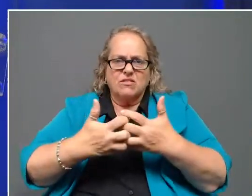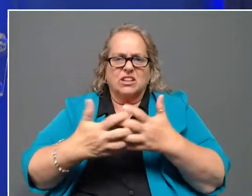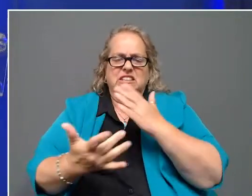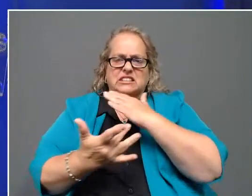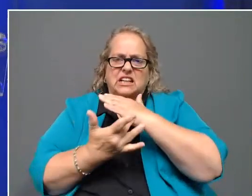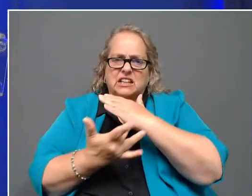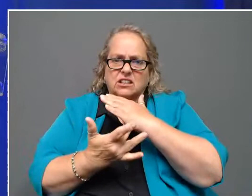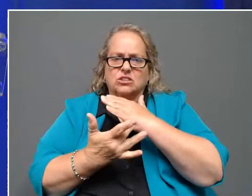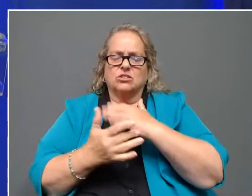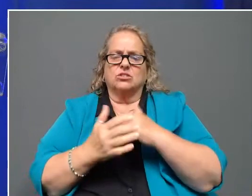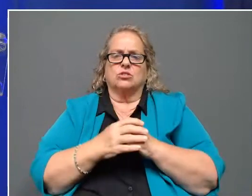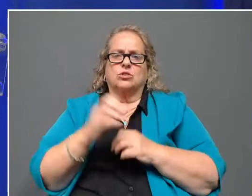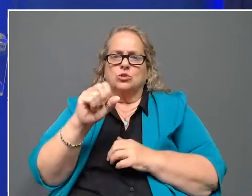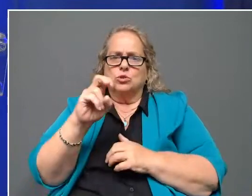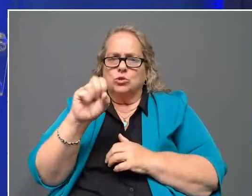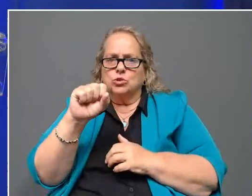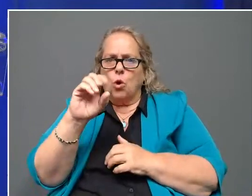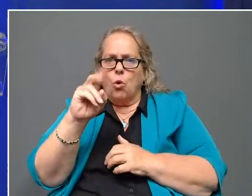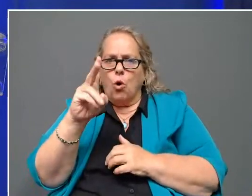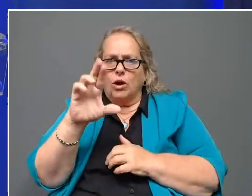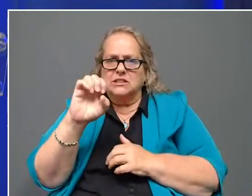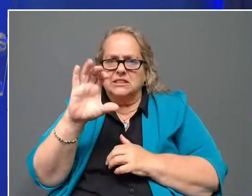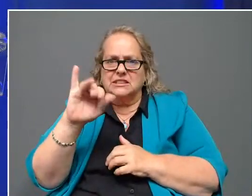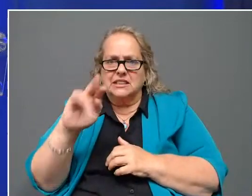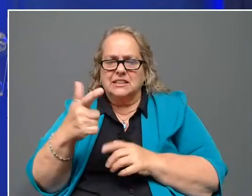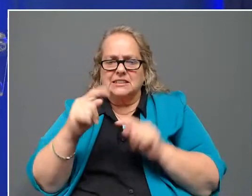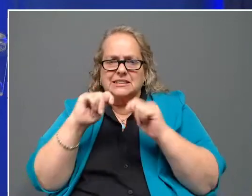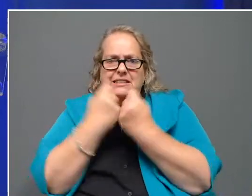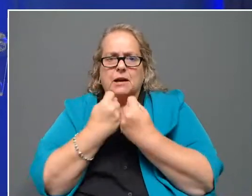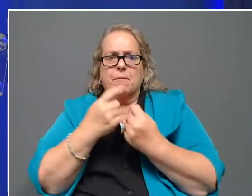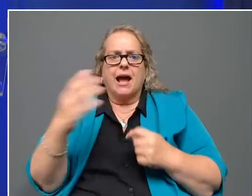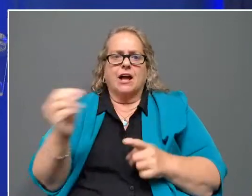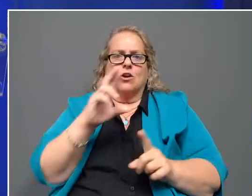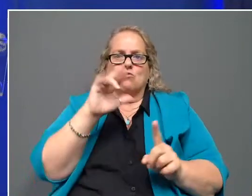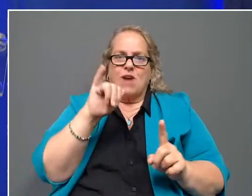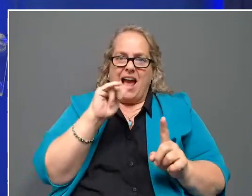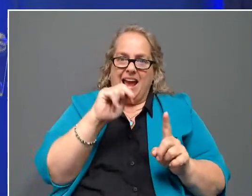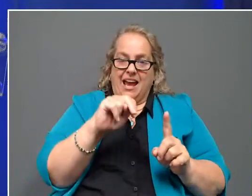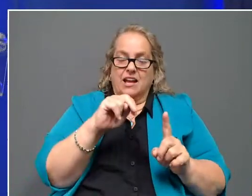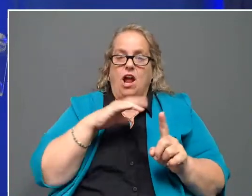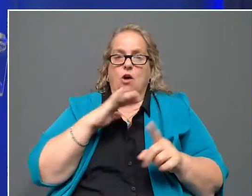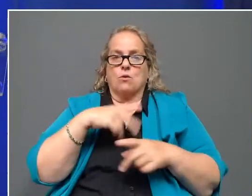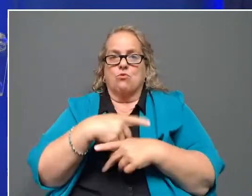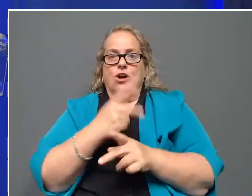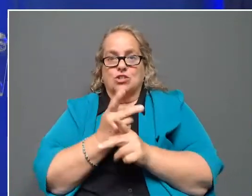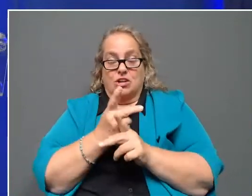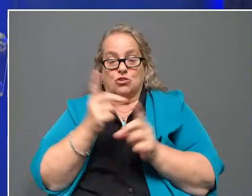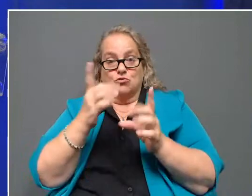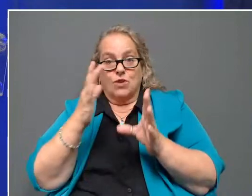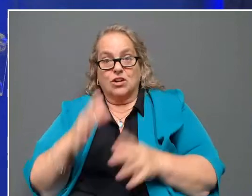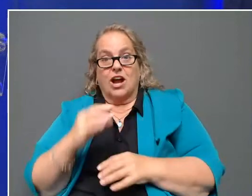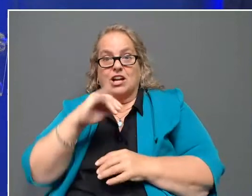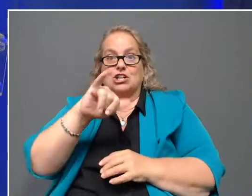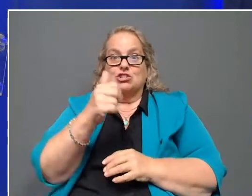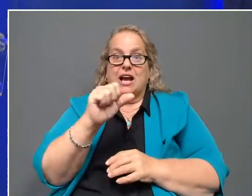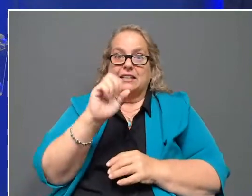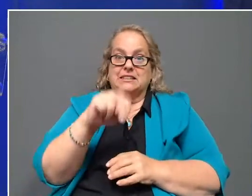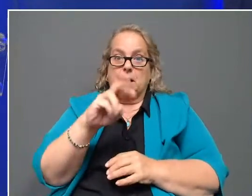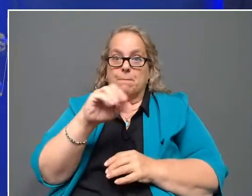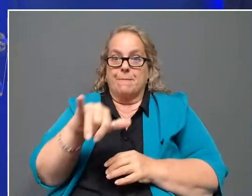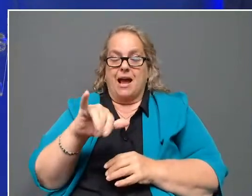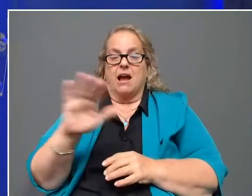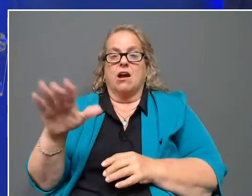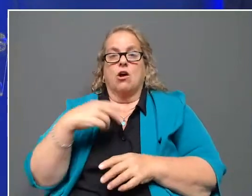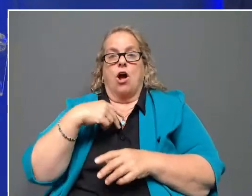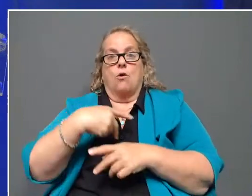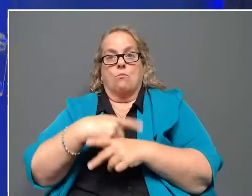as Ryan Turbyfill, our project director, and Jason May, our product director, for their leadership of the team.